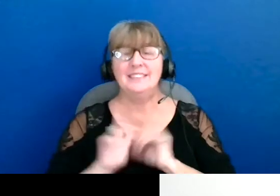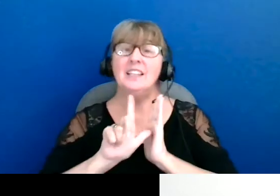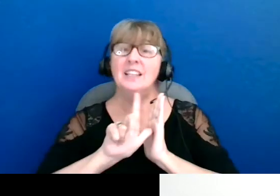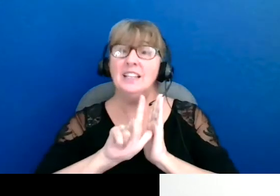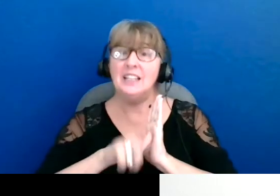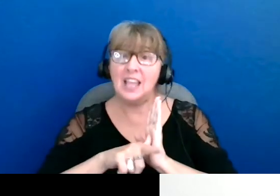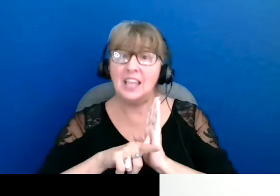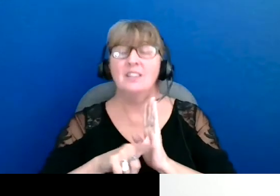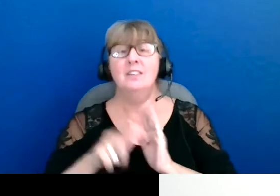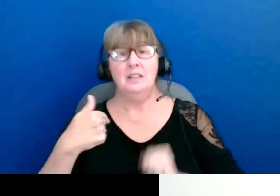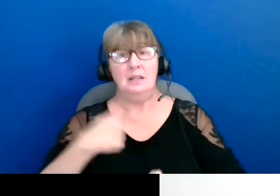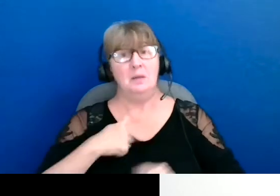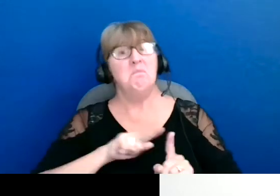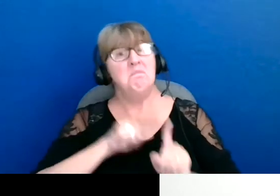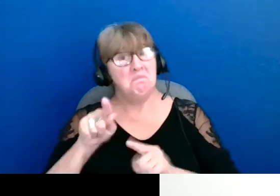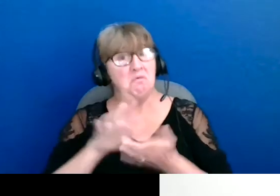was in college,